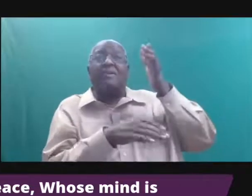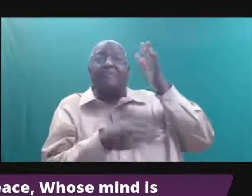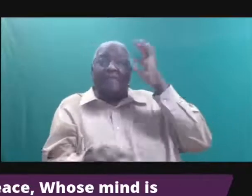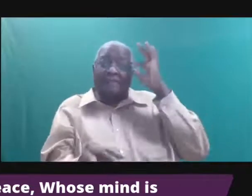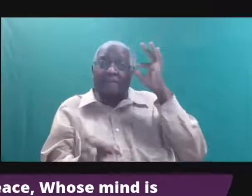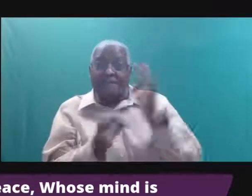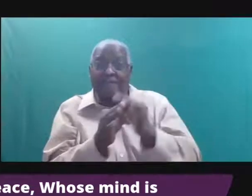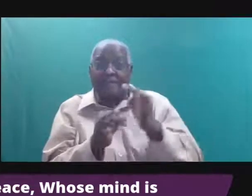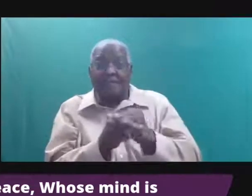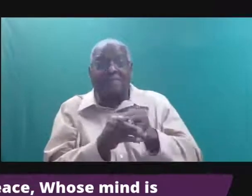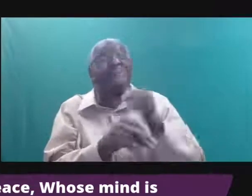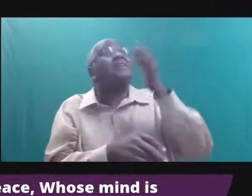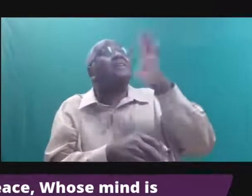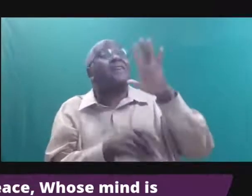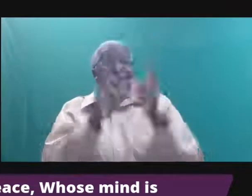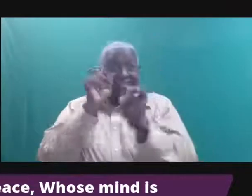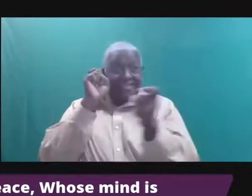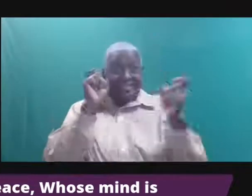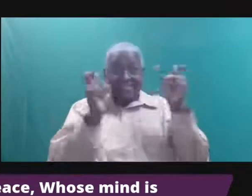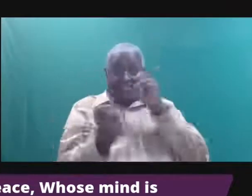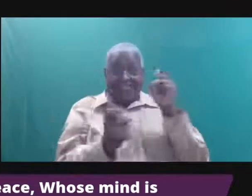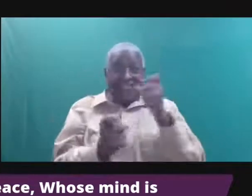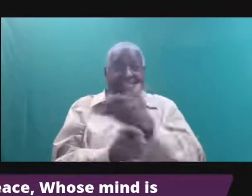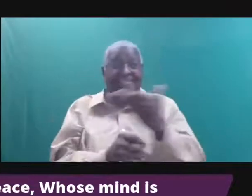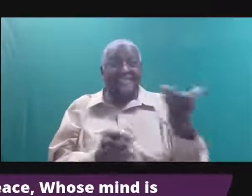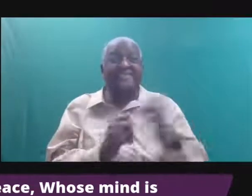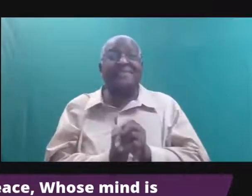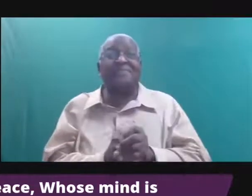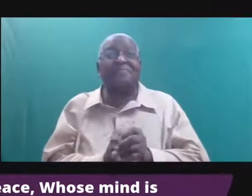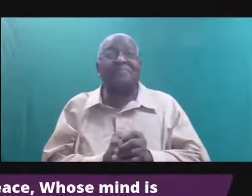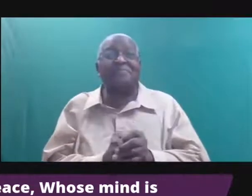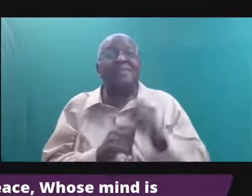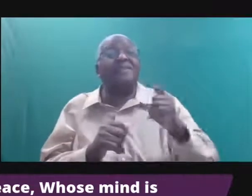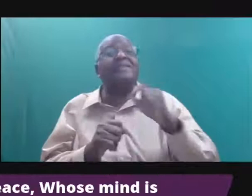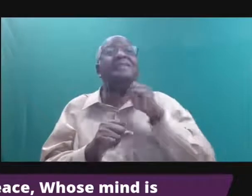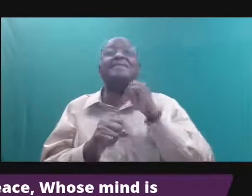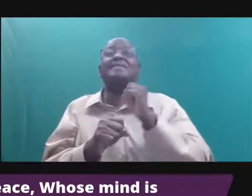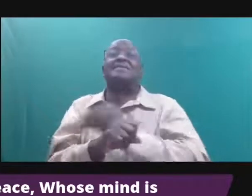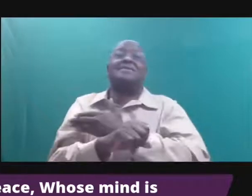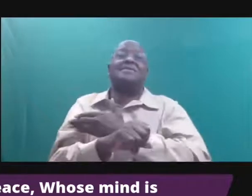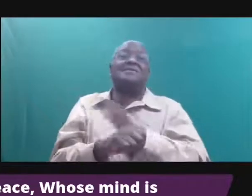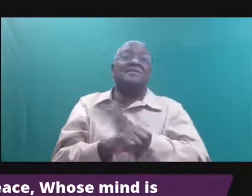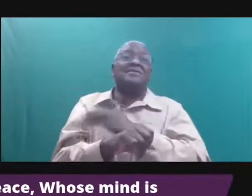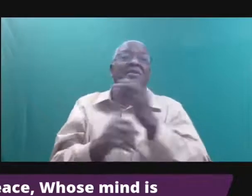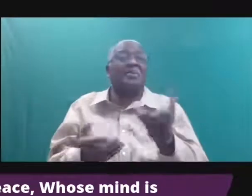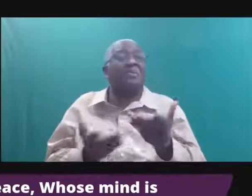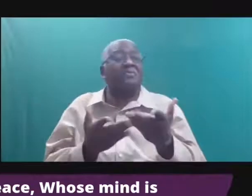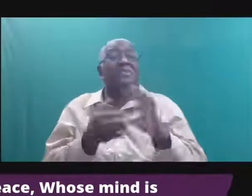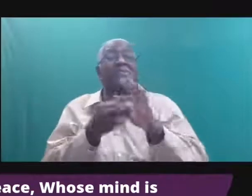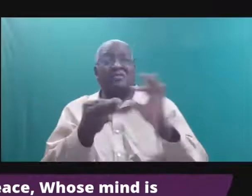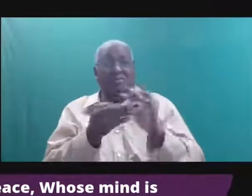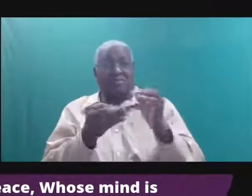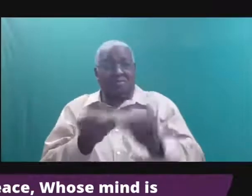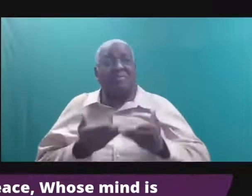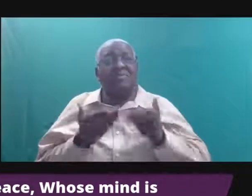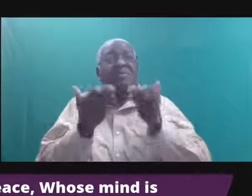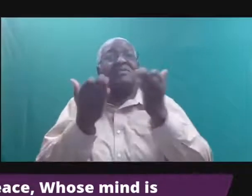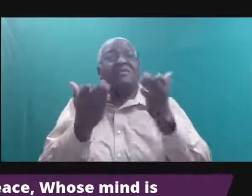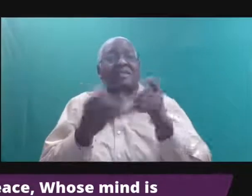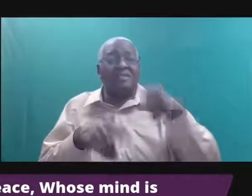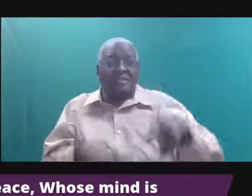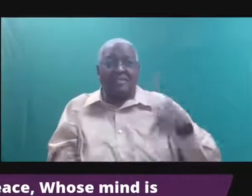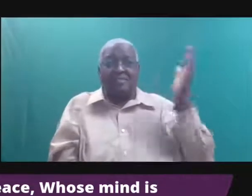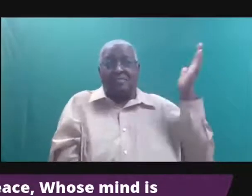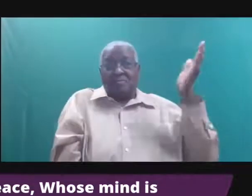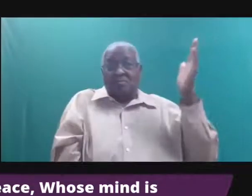manipulate the facts. Oh my God, I need somebody to hear me. This song suggests, this statement suggests, this sermon